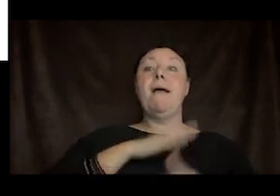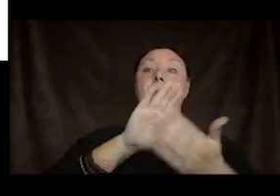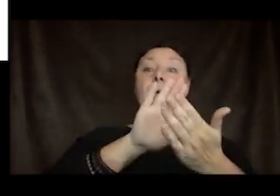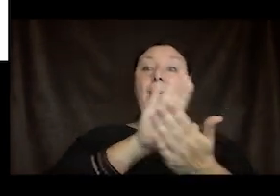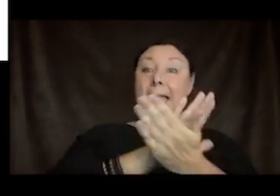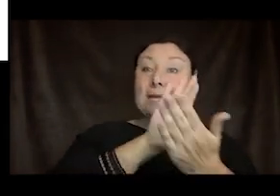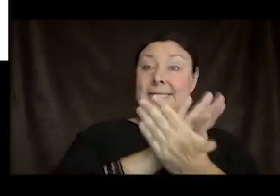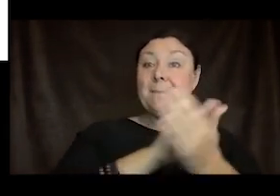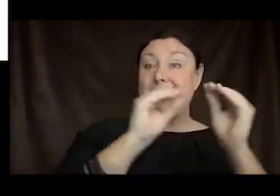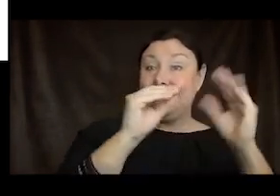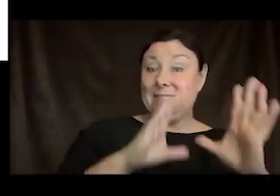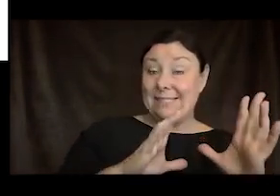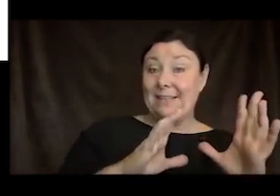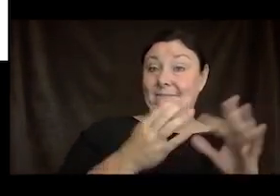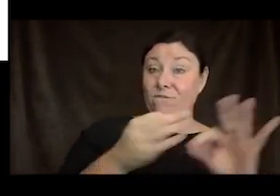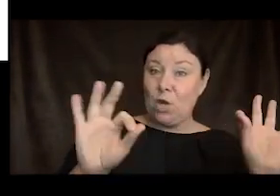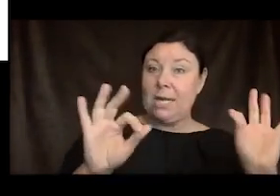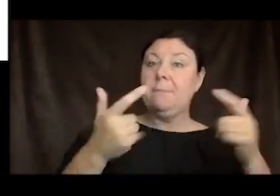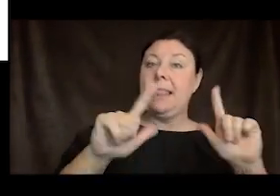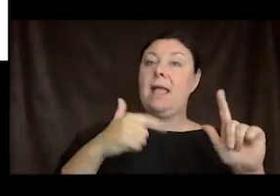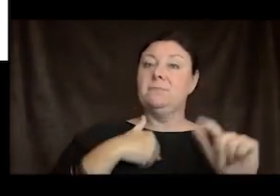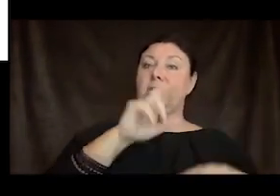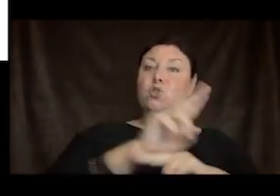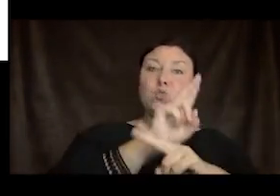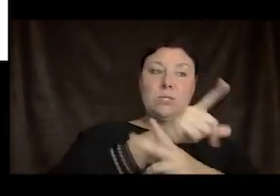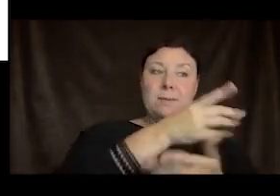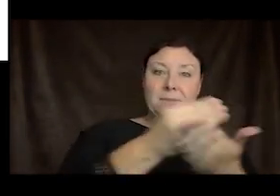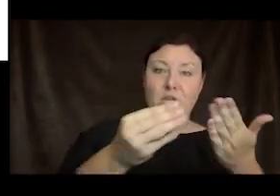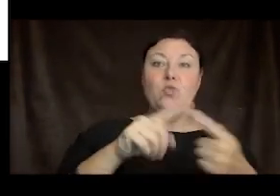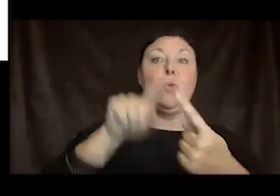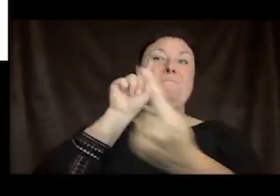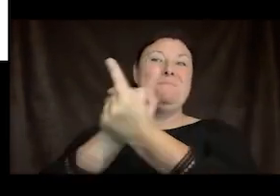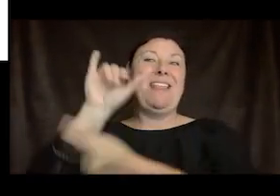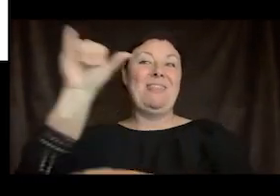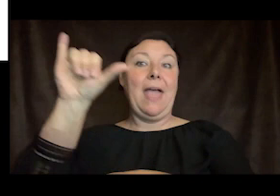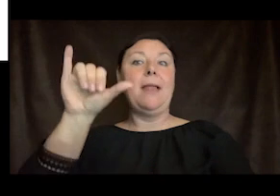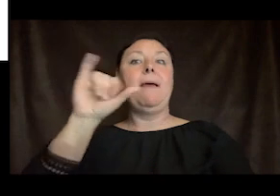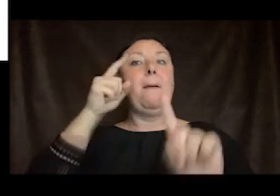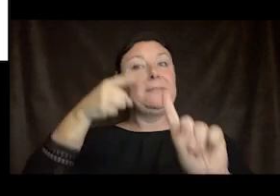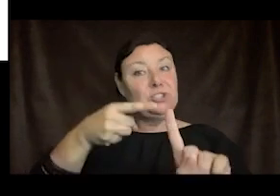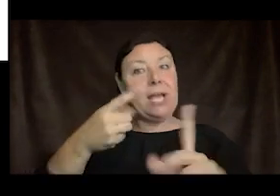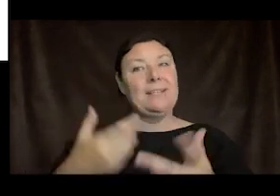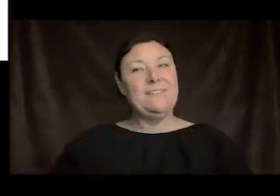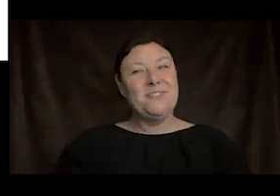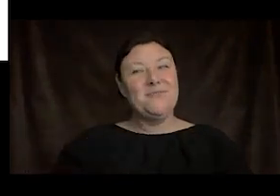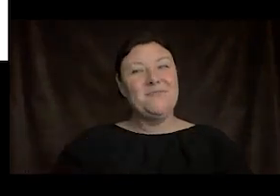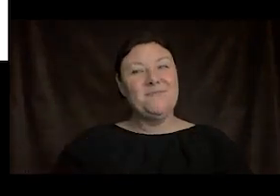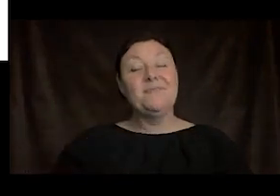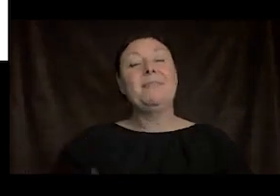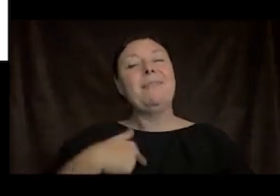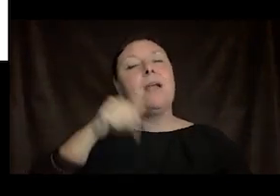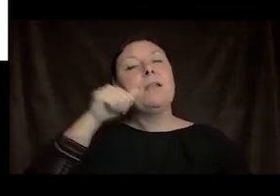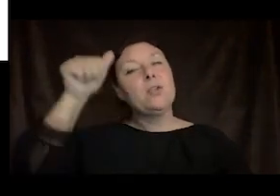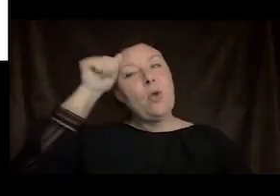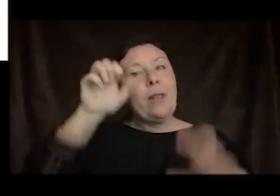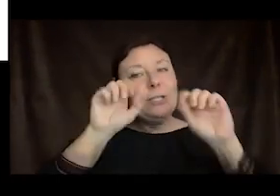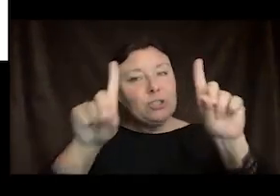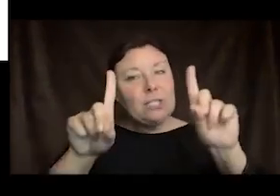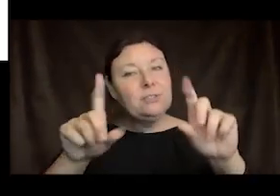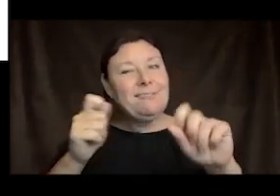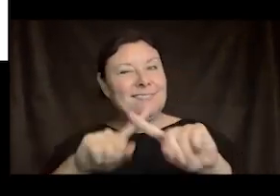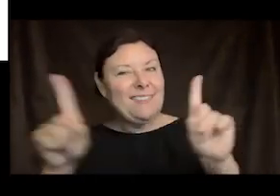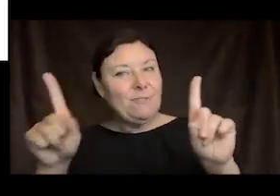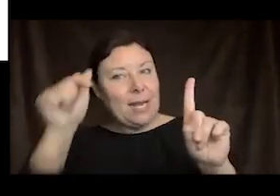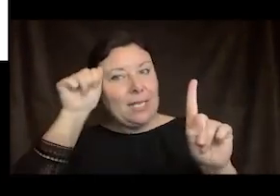freedom allows me to use the materials to meet the objective. Now, yes, I'm doing adult education, so that's very